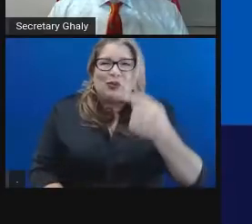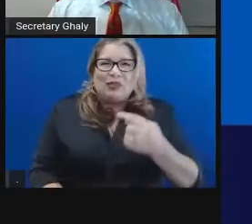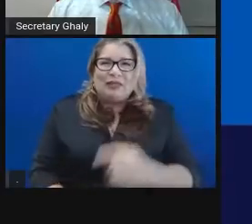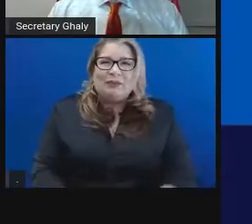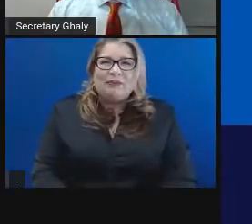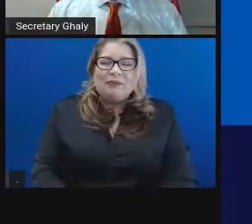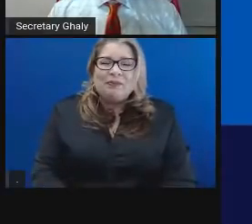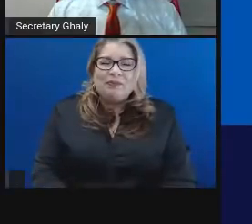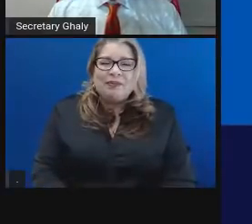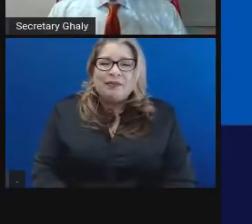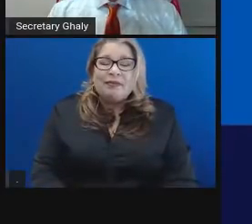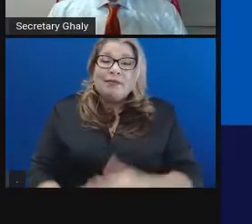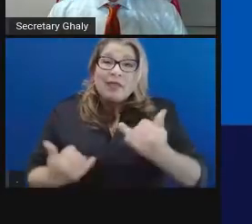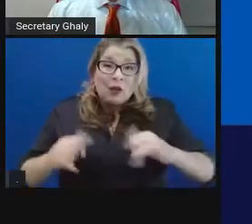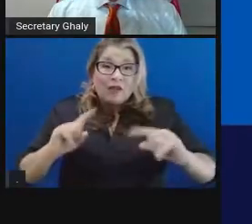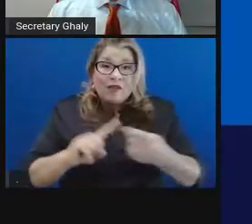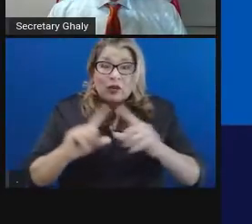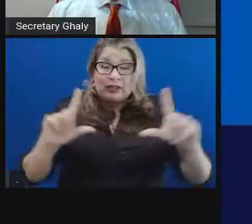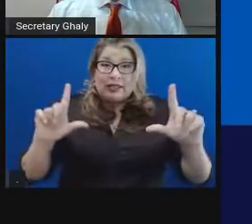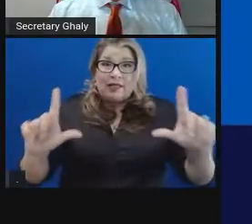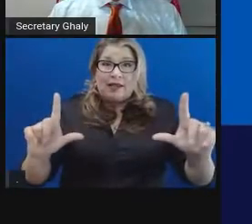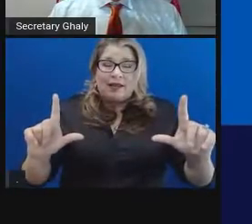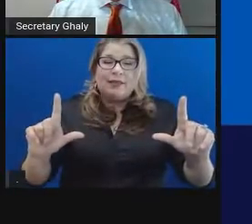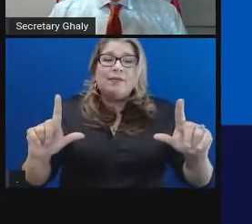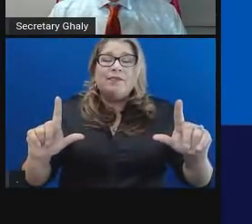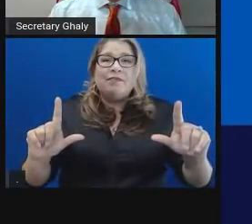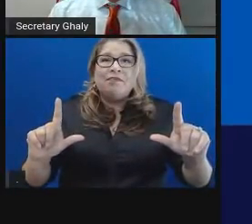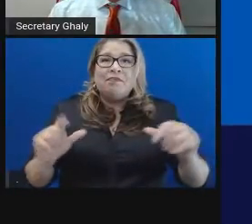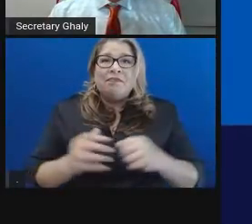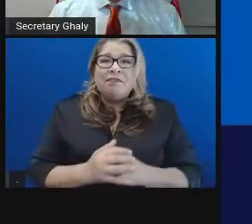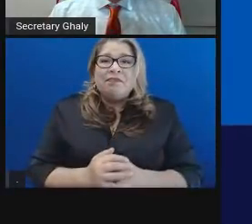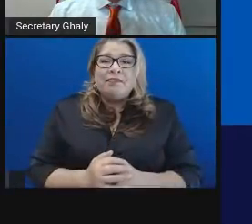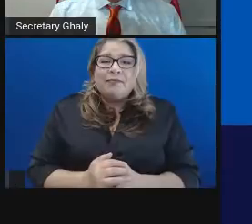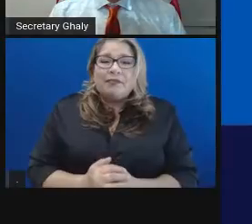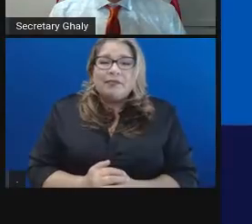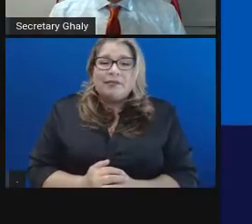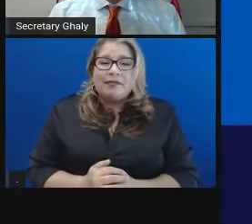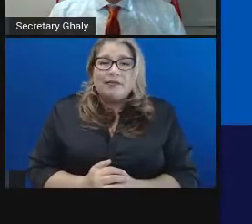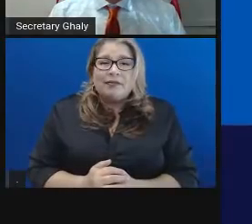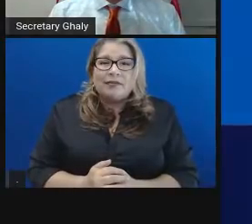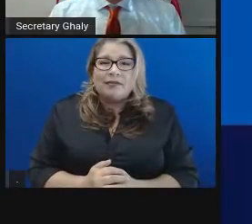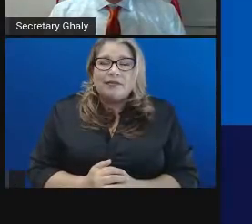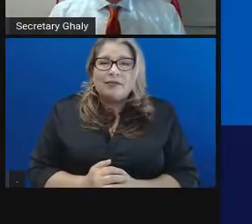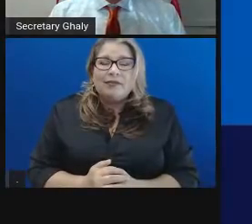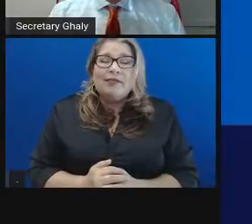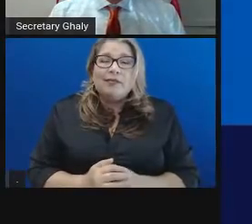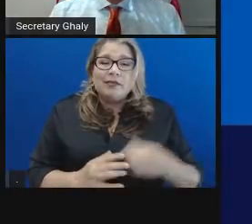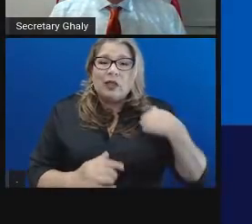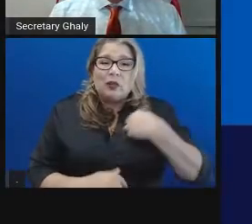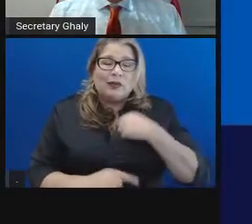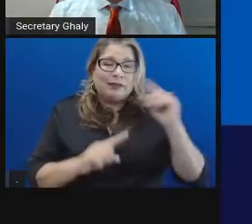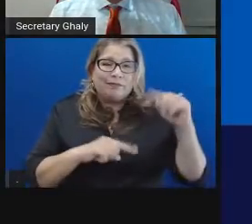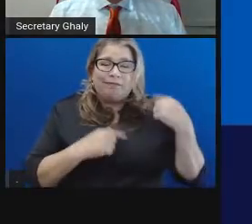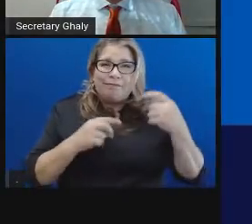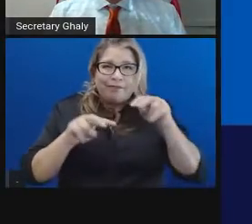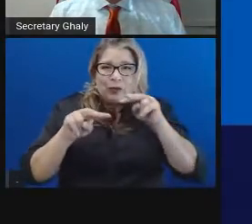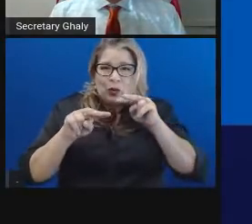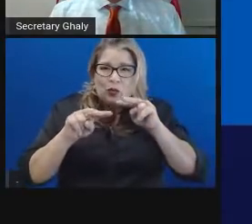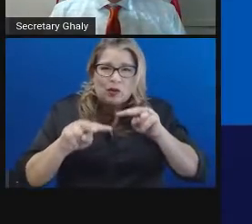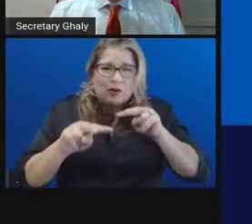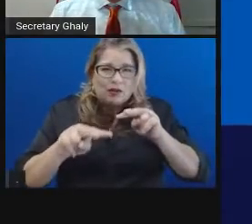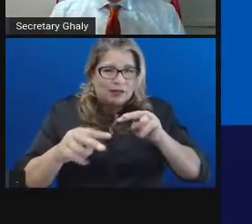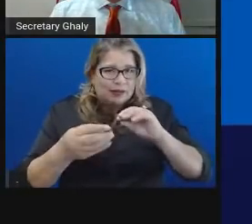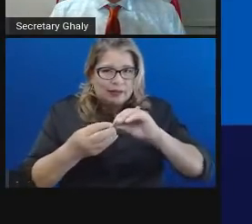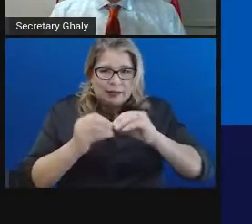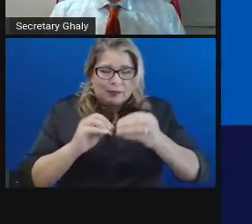So we've been talking through, and of course, there's been tracking our cases closely. We've had